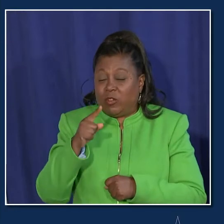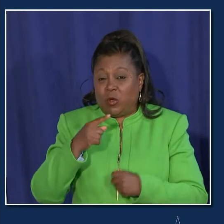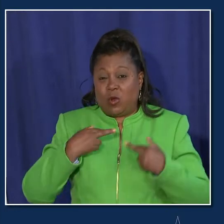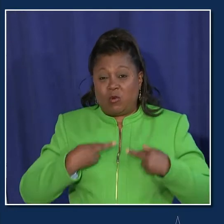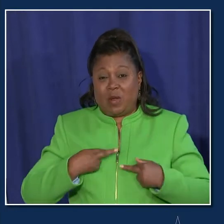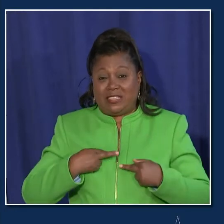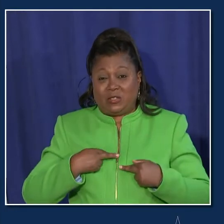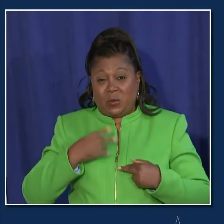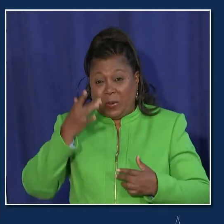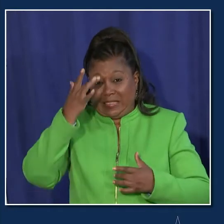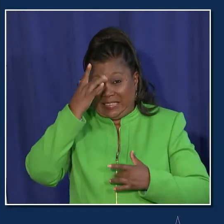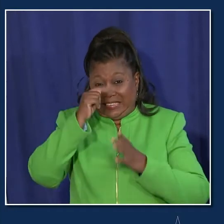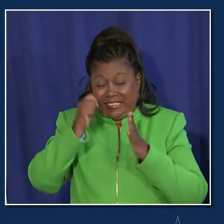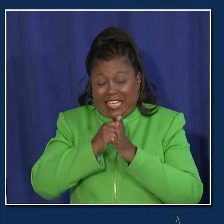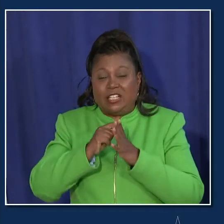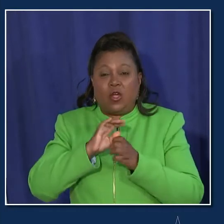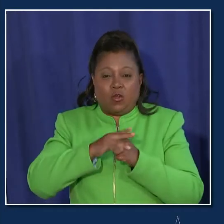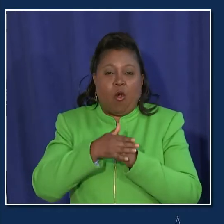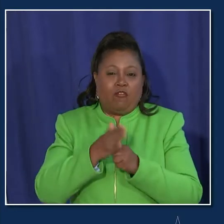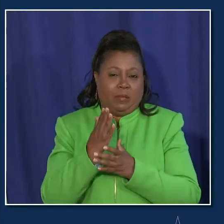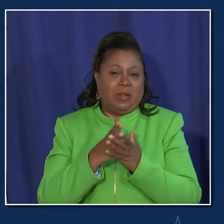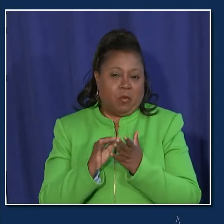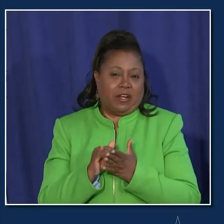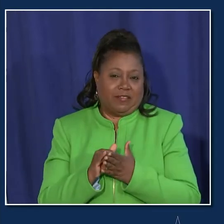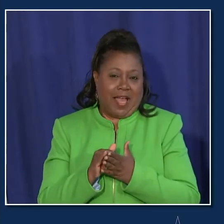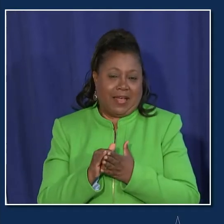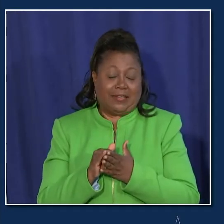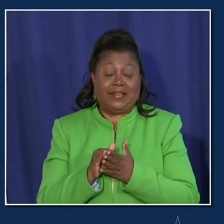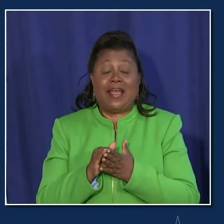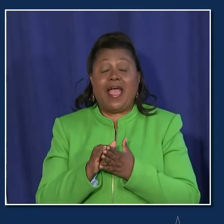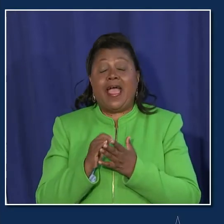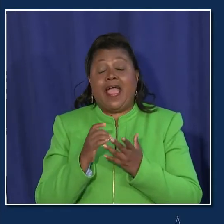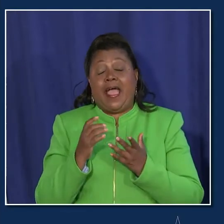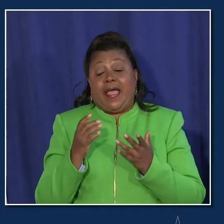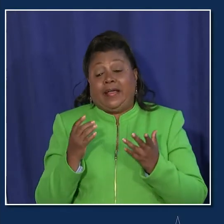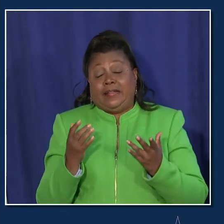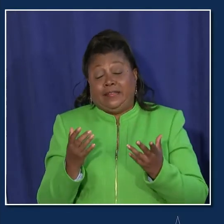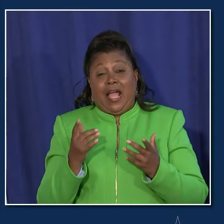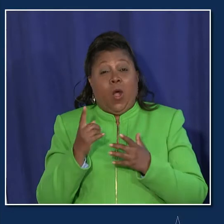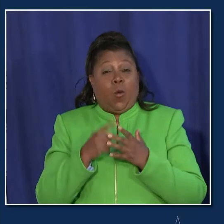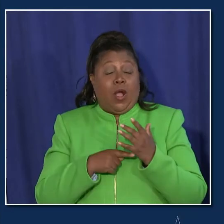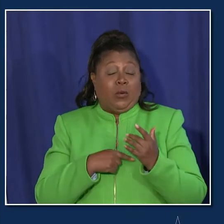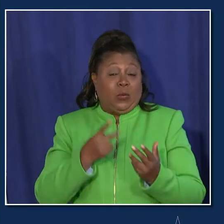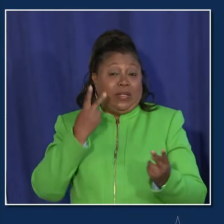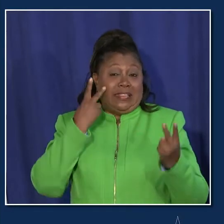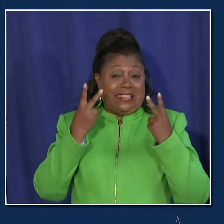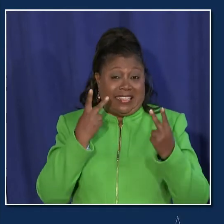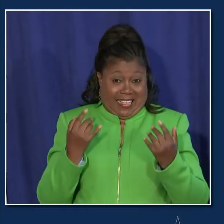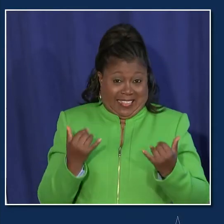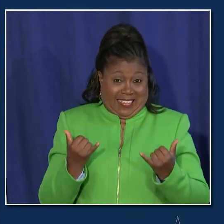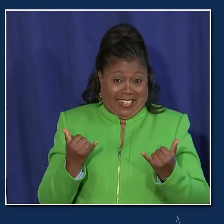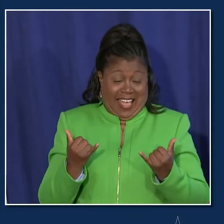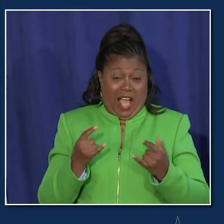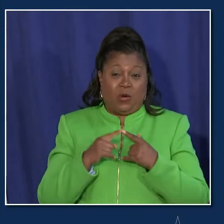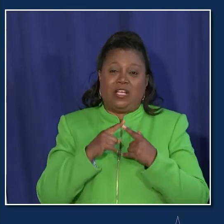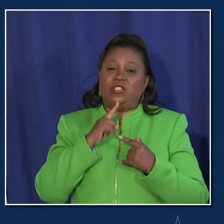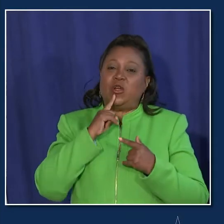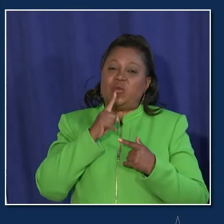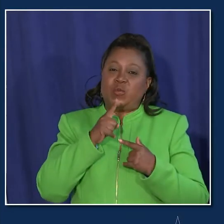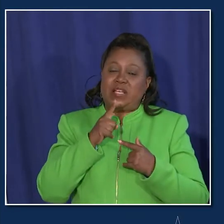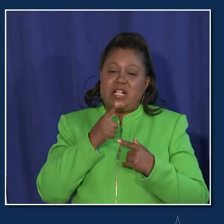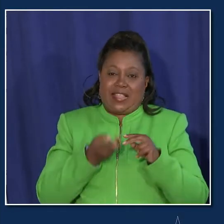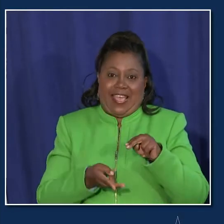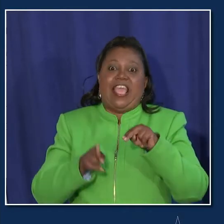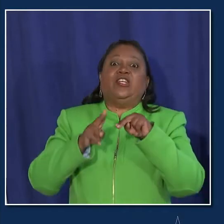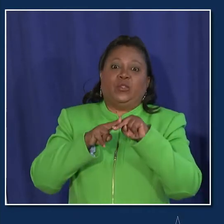virus season, that COVID is going to be a part of that. And what we are seeing now is a real